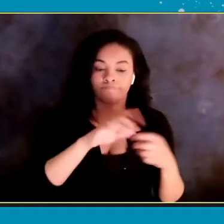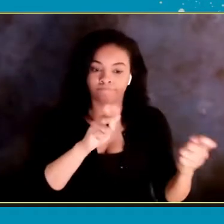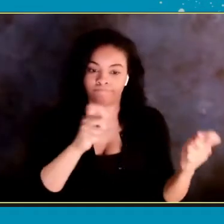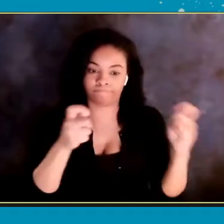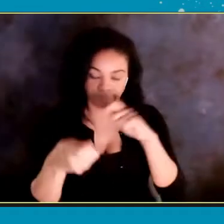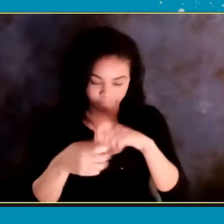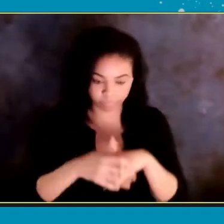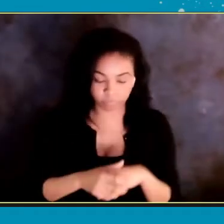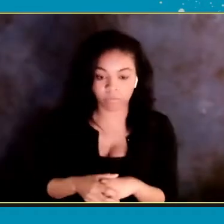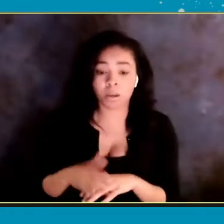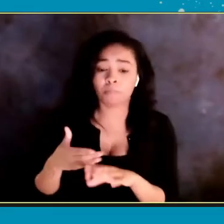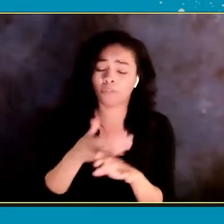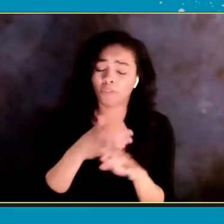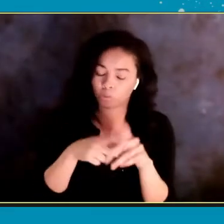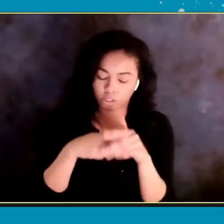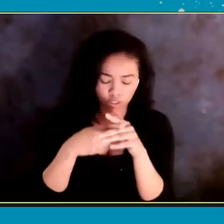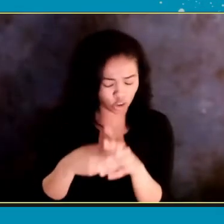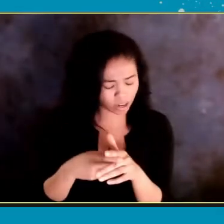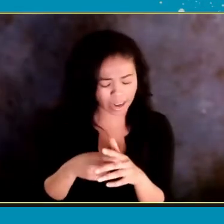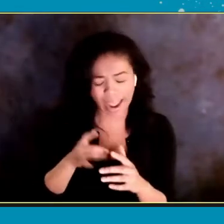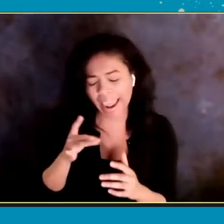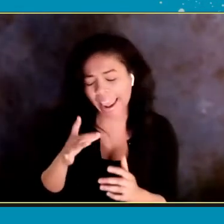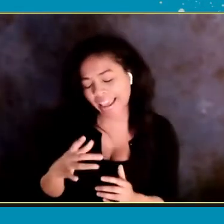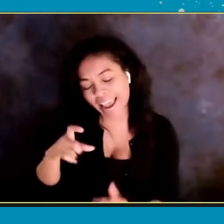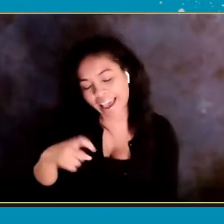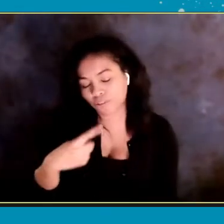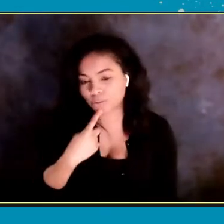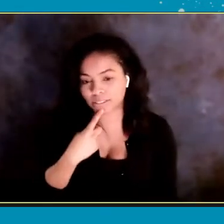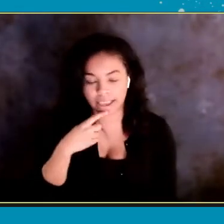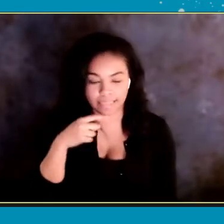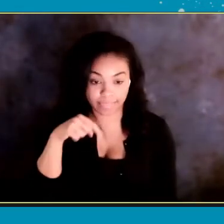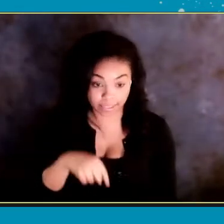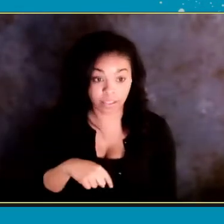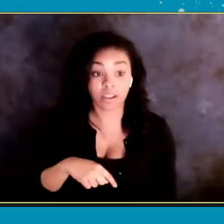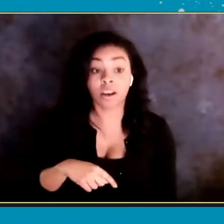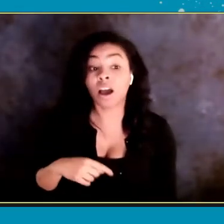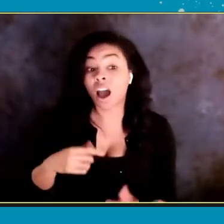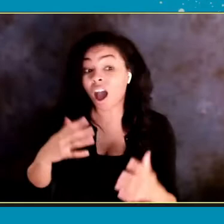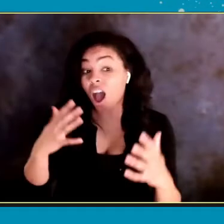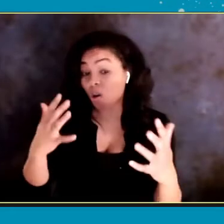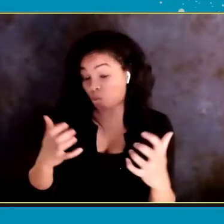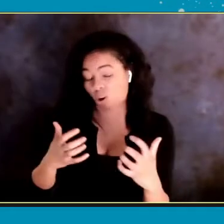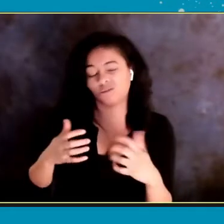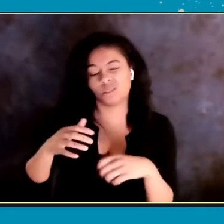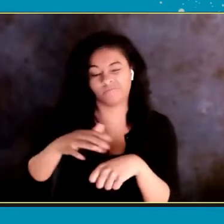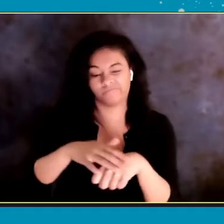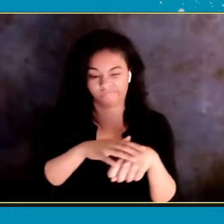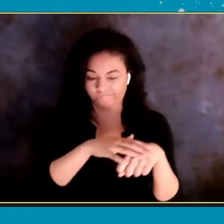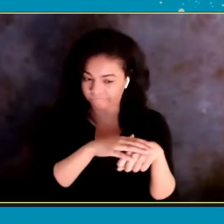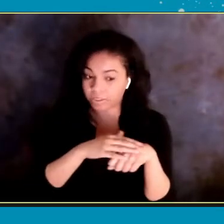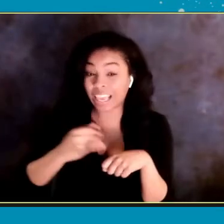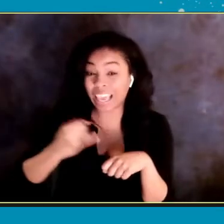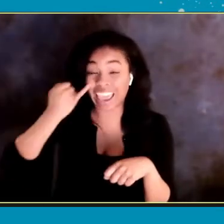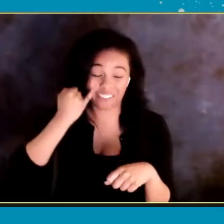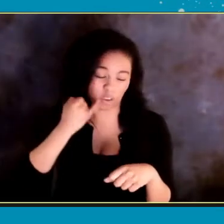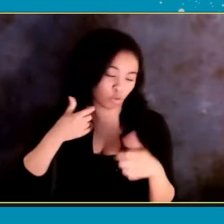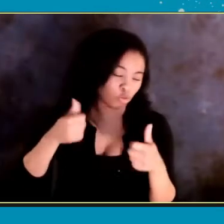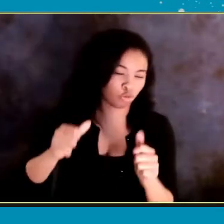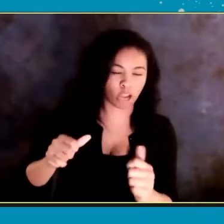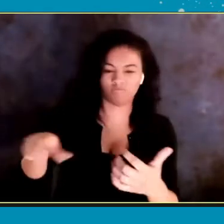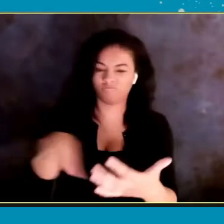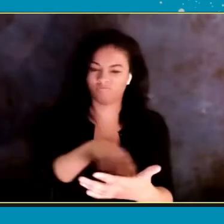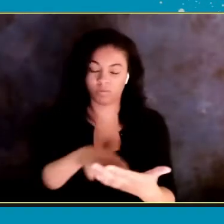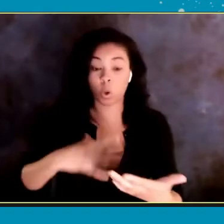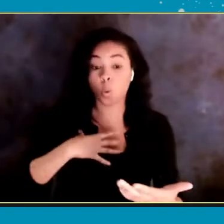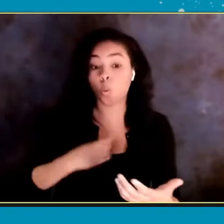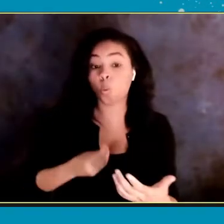this, but I want to name that when you call out white supremacy, there's always going to be some haters and there might be some trolls